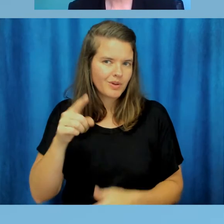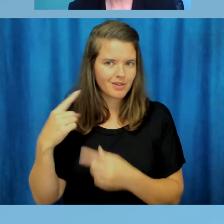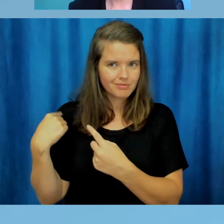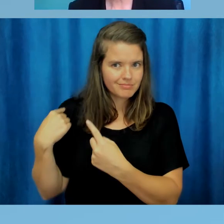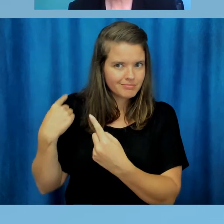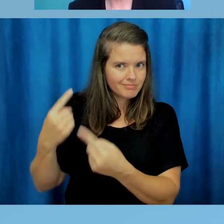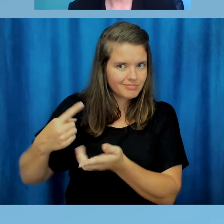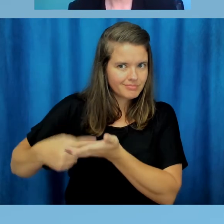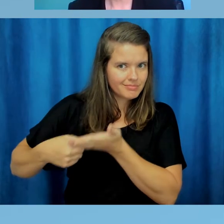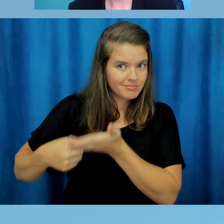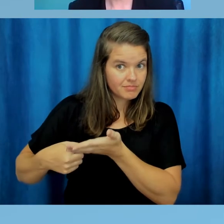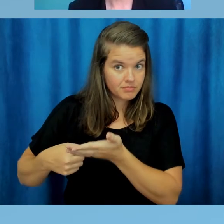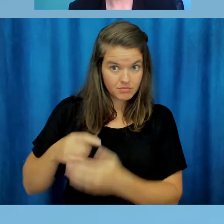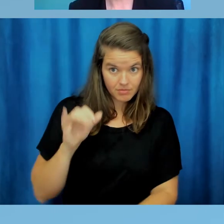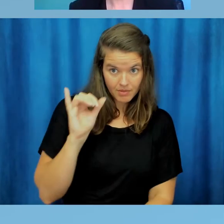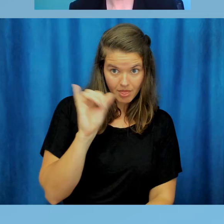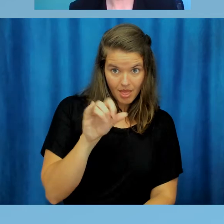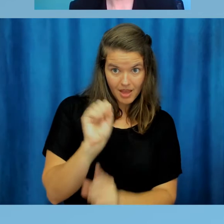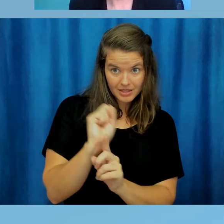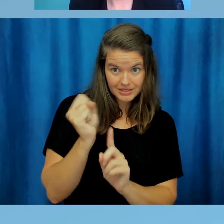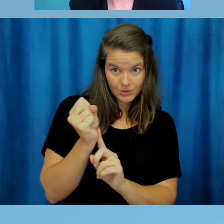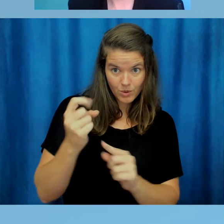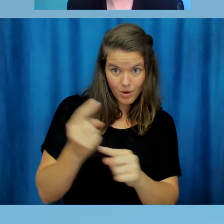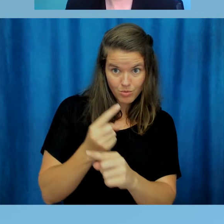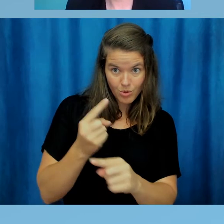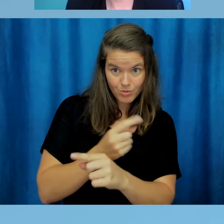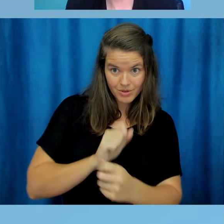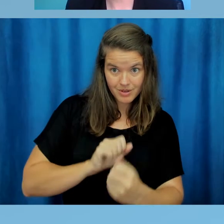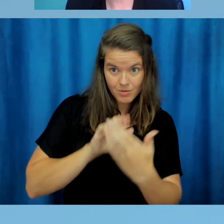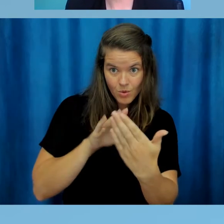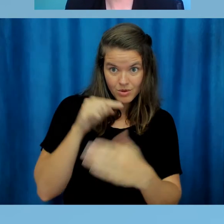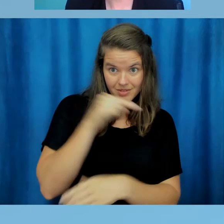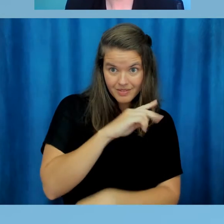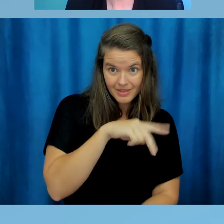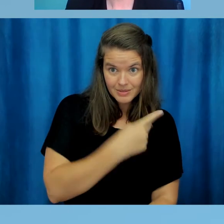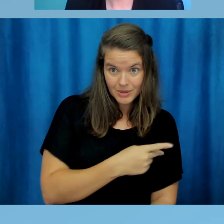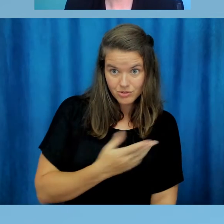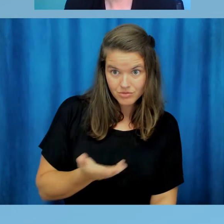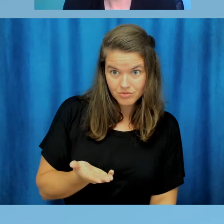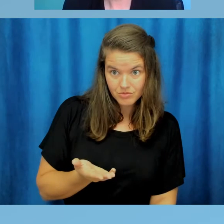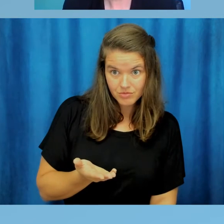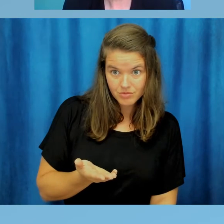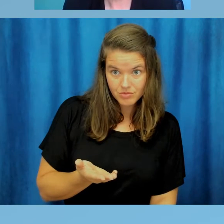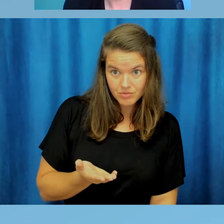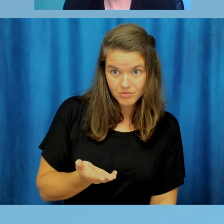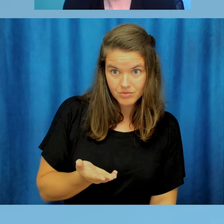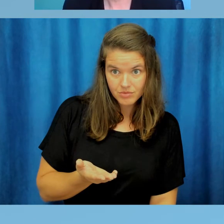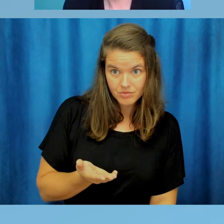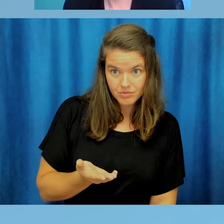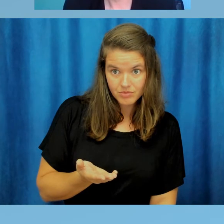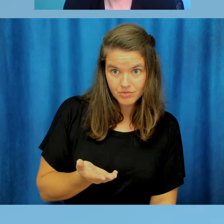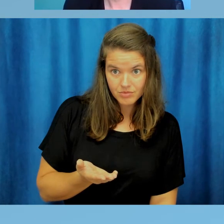what you know now, is that the right approach with this patient?